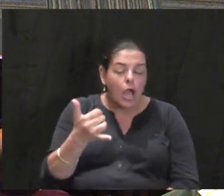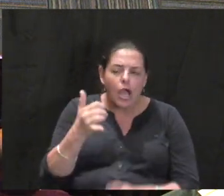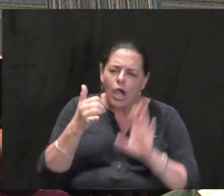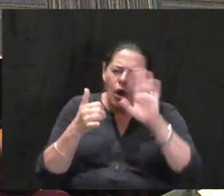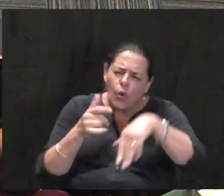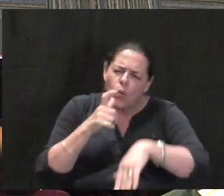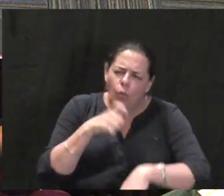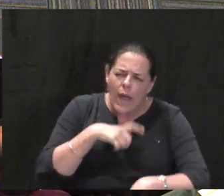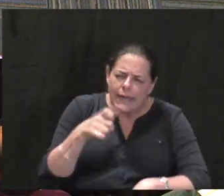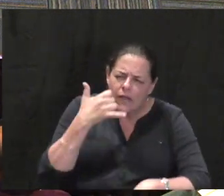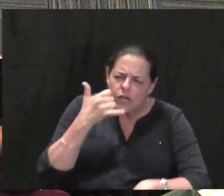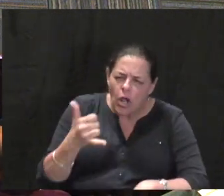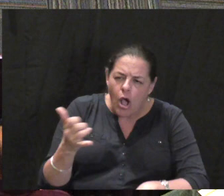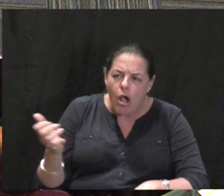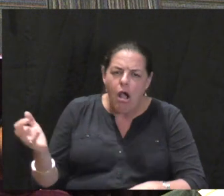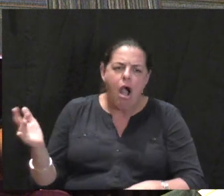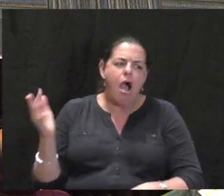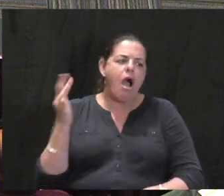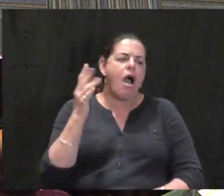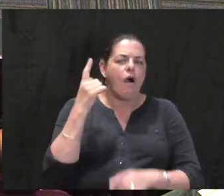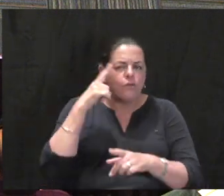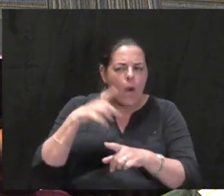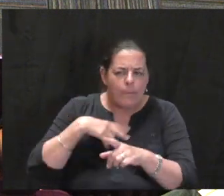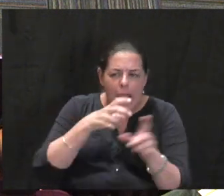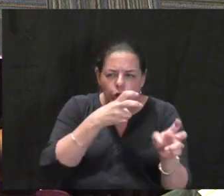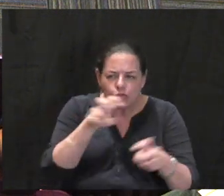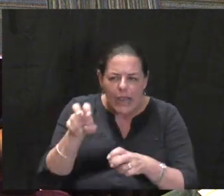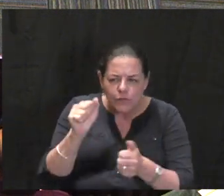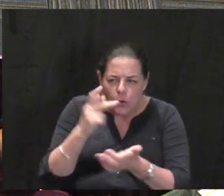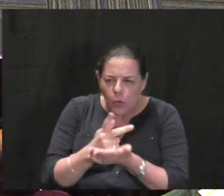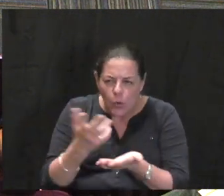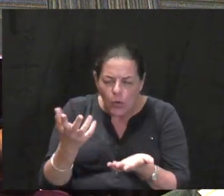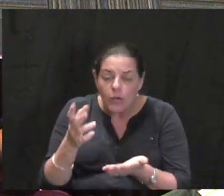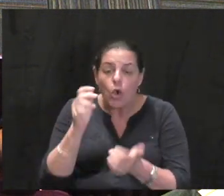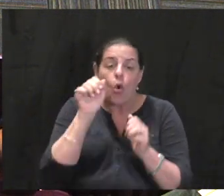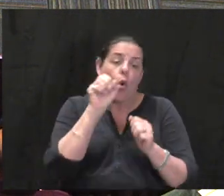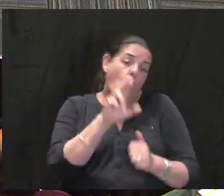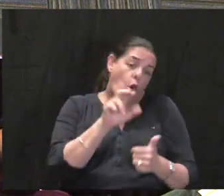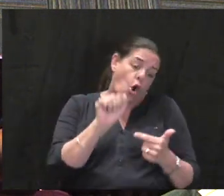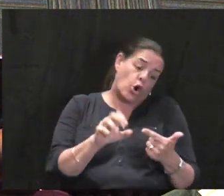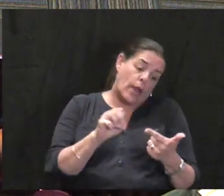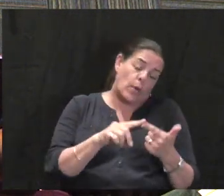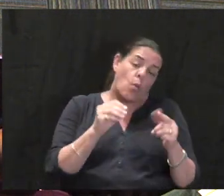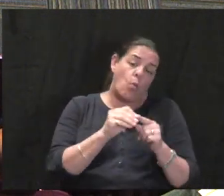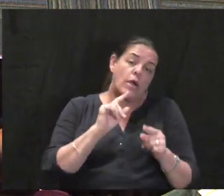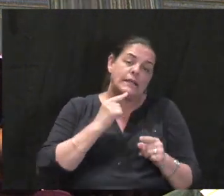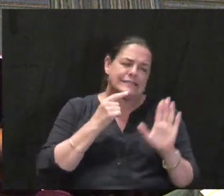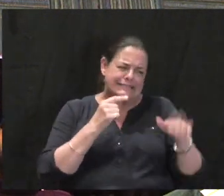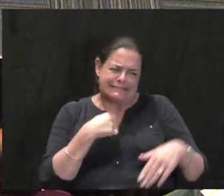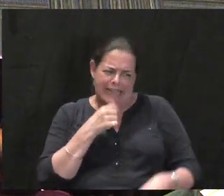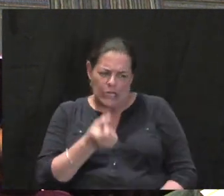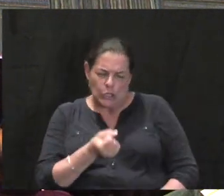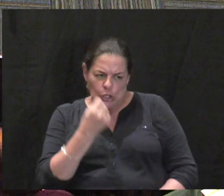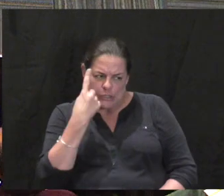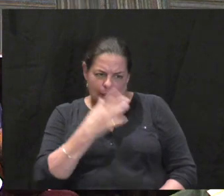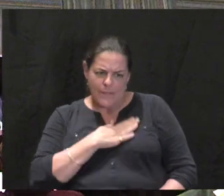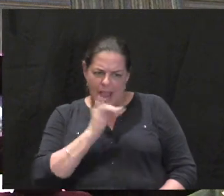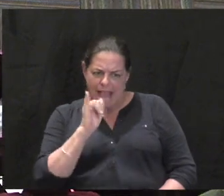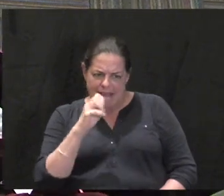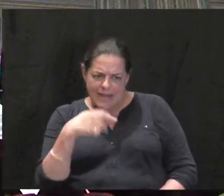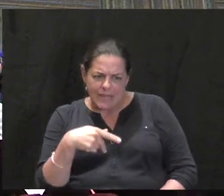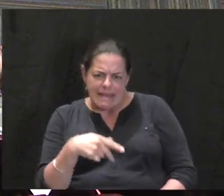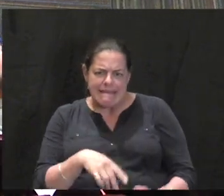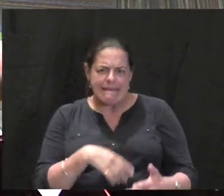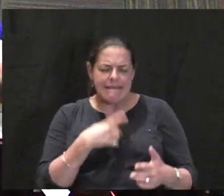IEP. It could be, I have a concern around a disciplinary action that was taken with my child and I need assistance working with the